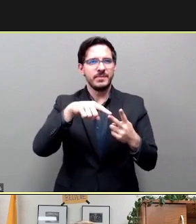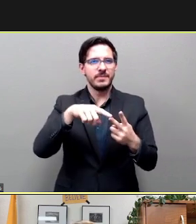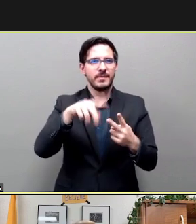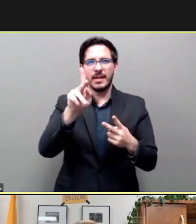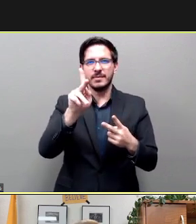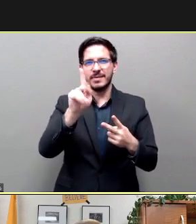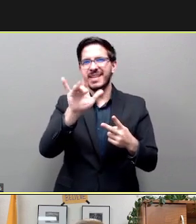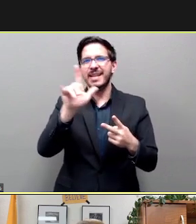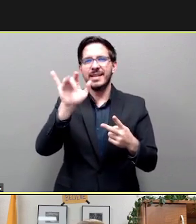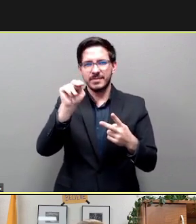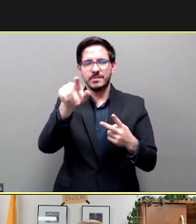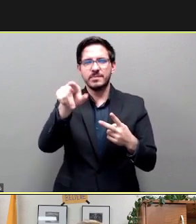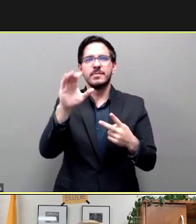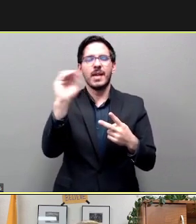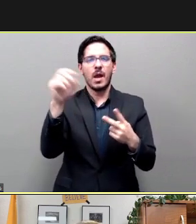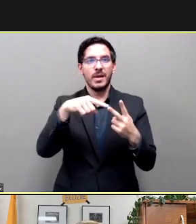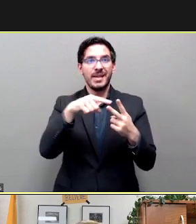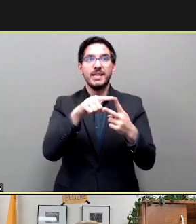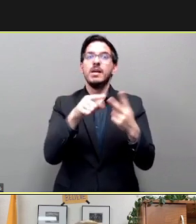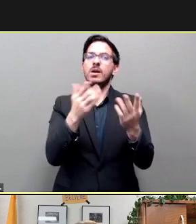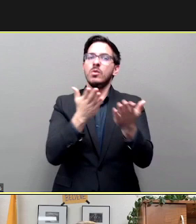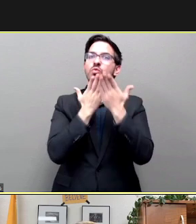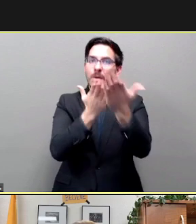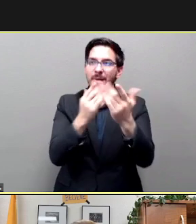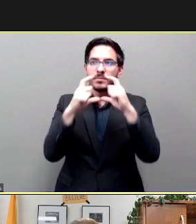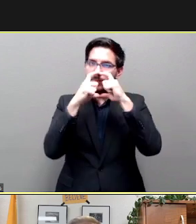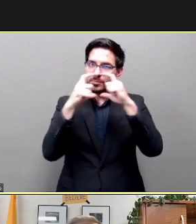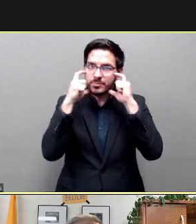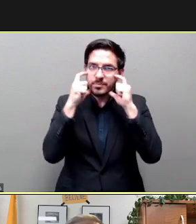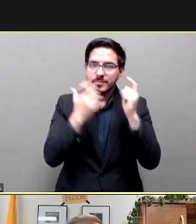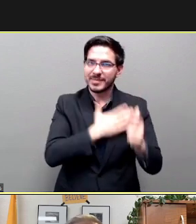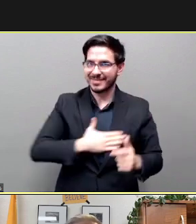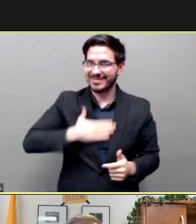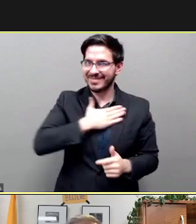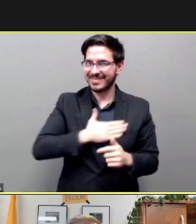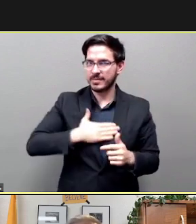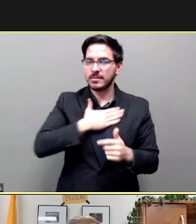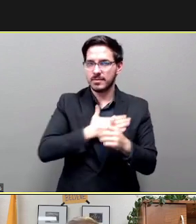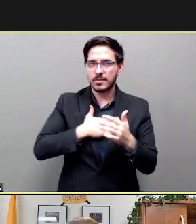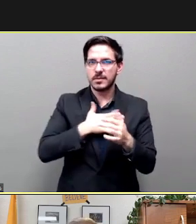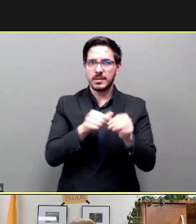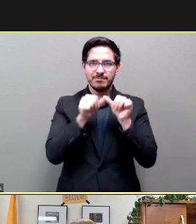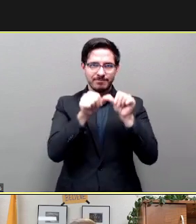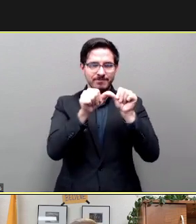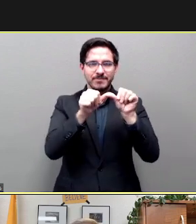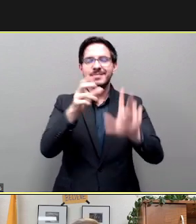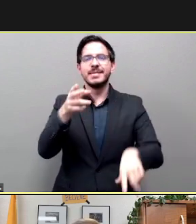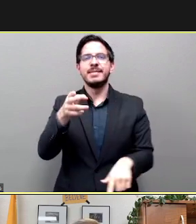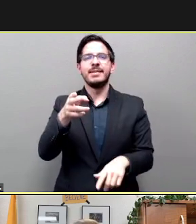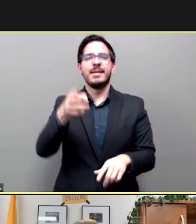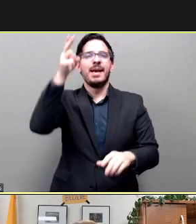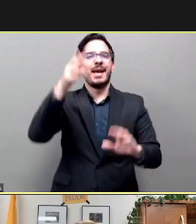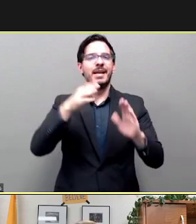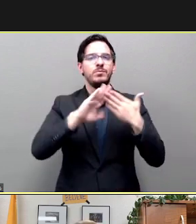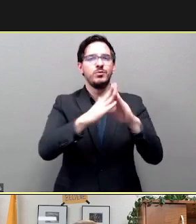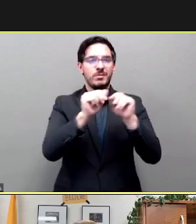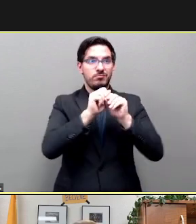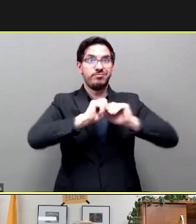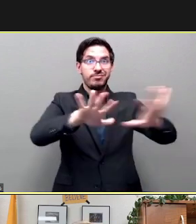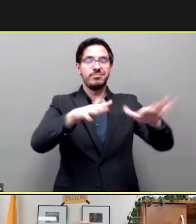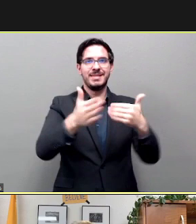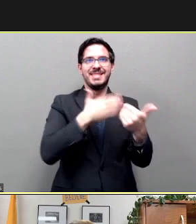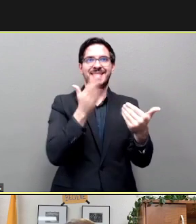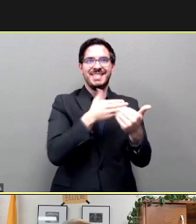County, it's recommended that they be wearing masks and taking extra precautions because of the high community levels